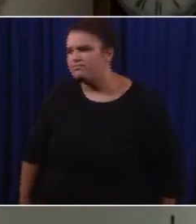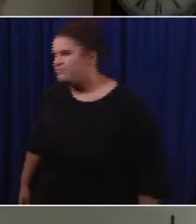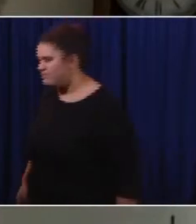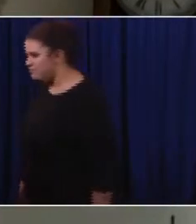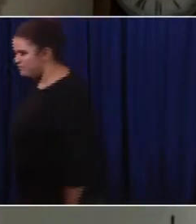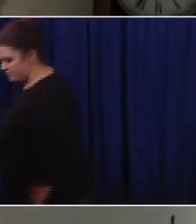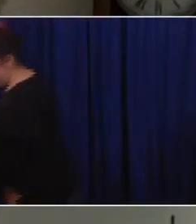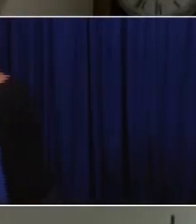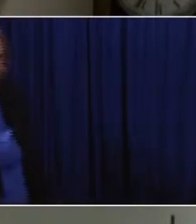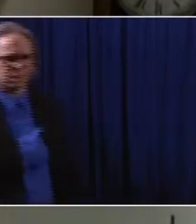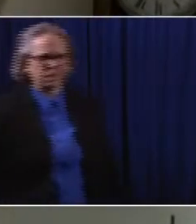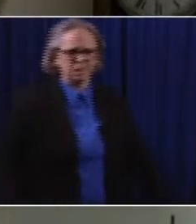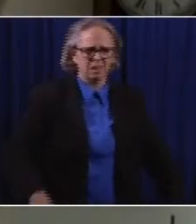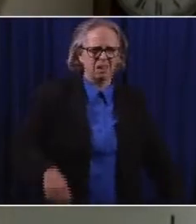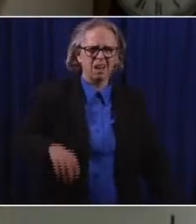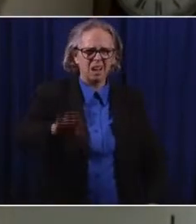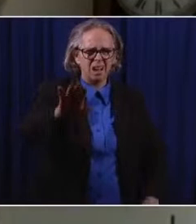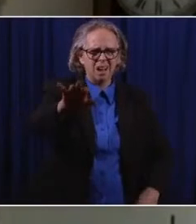Whoever loses,